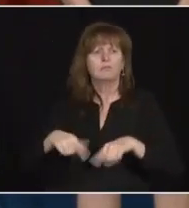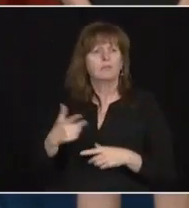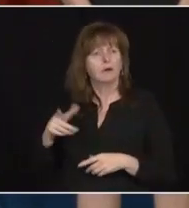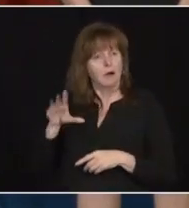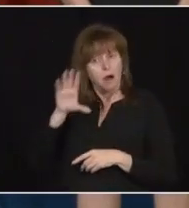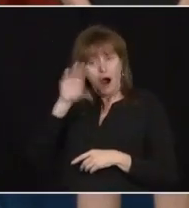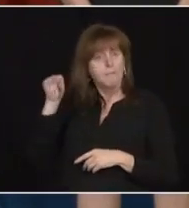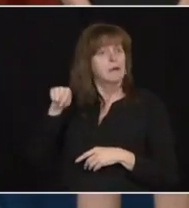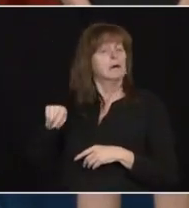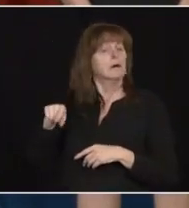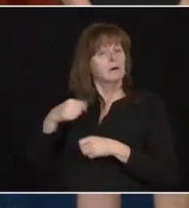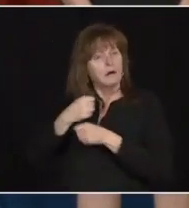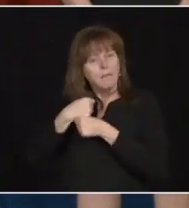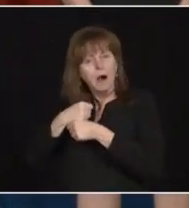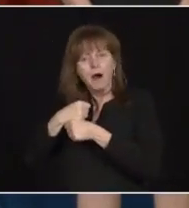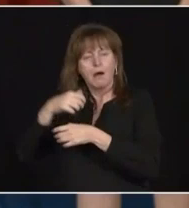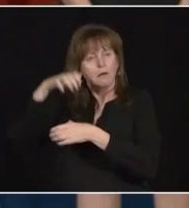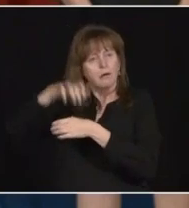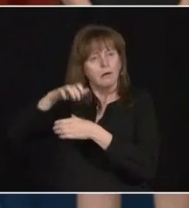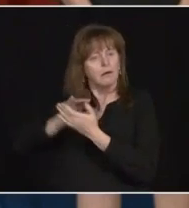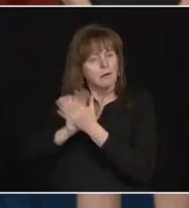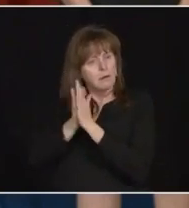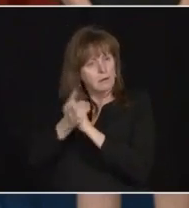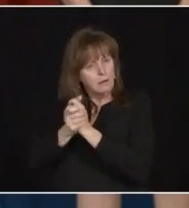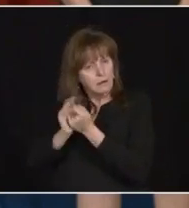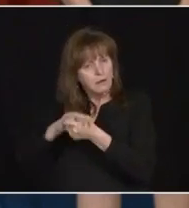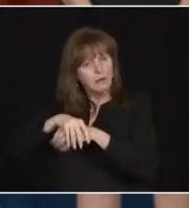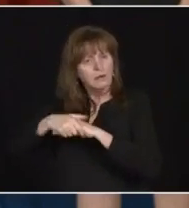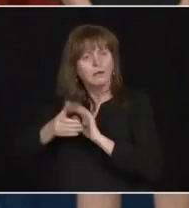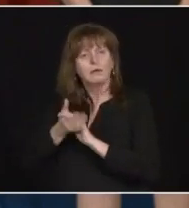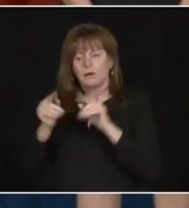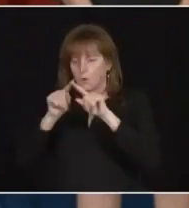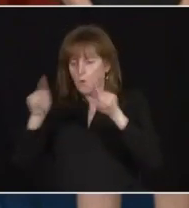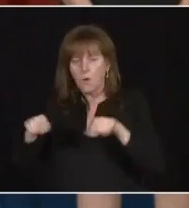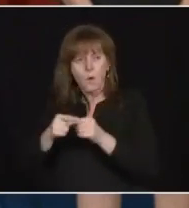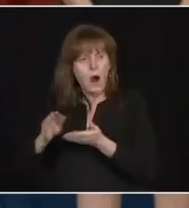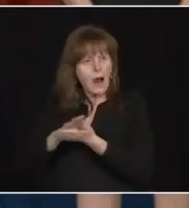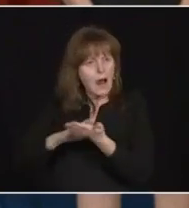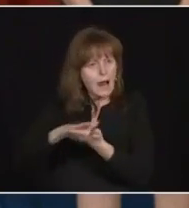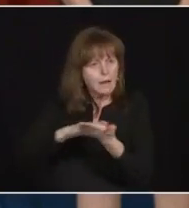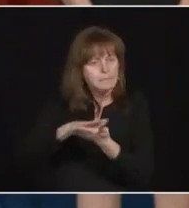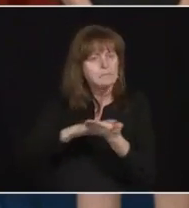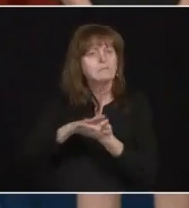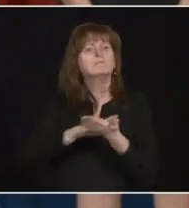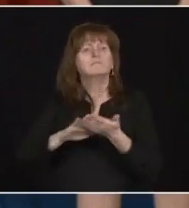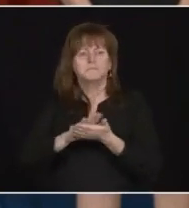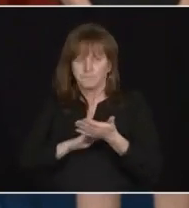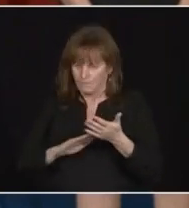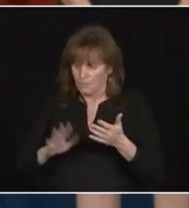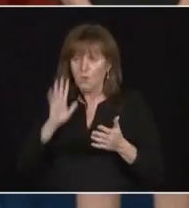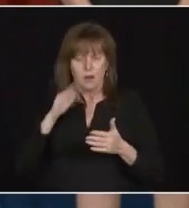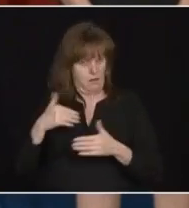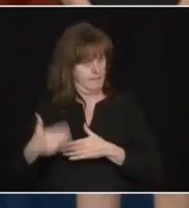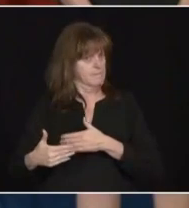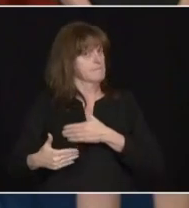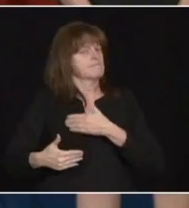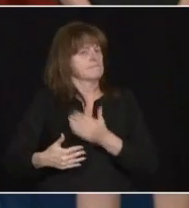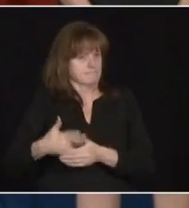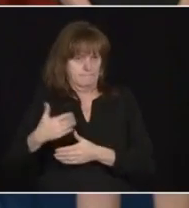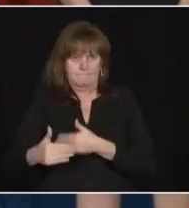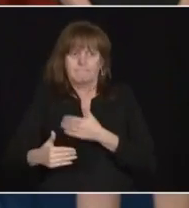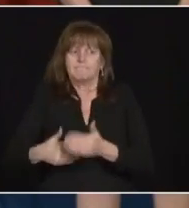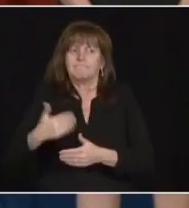that are ramping up as well. So we're getting there, but we're moving as quickly as we